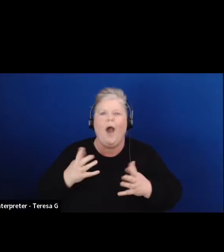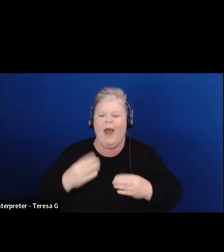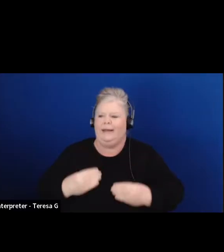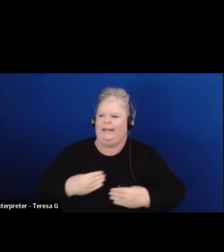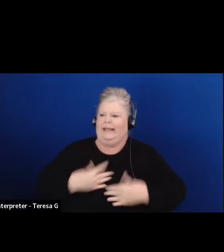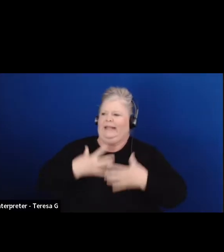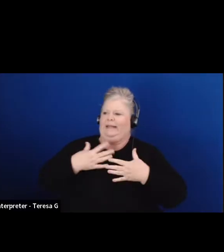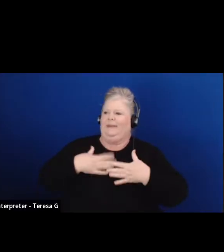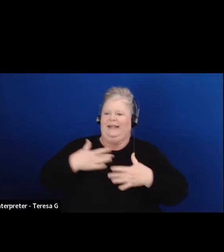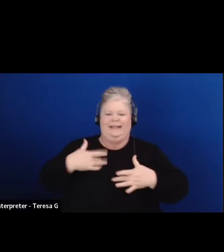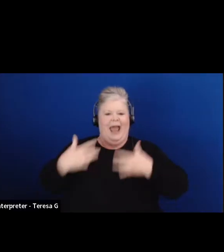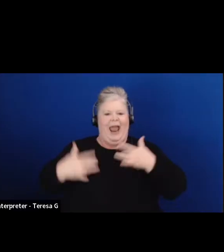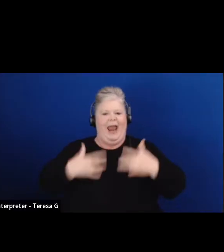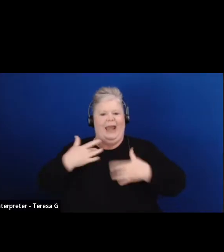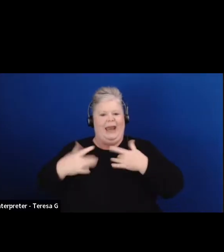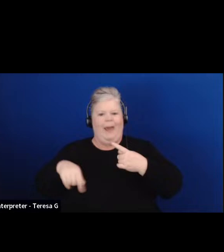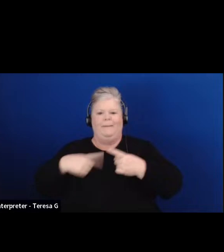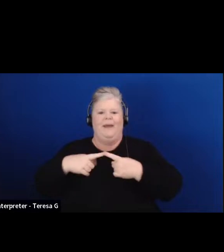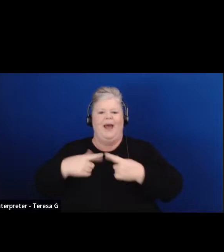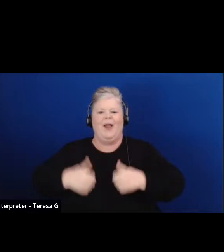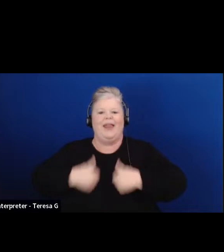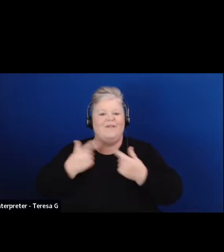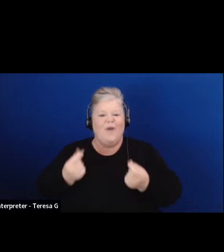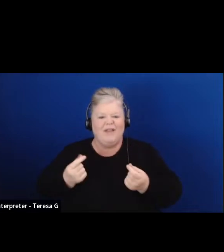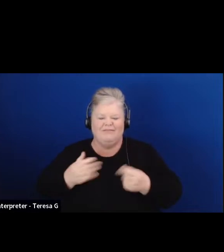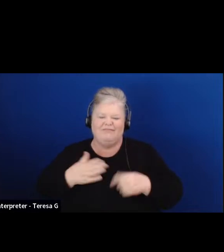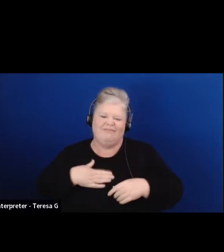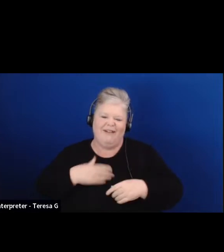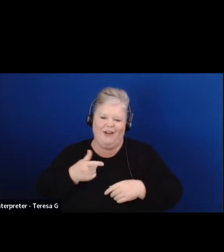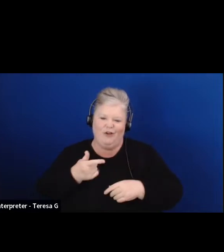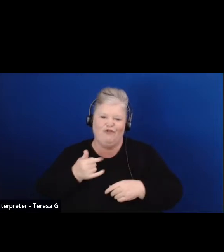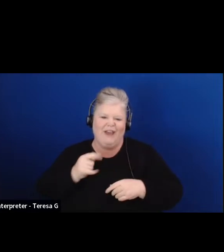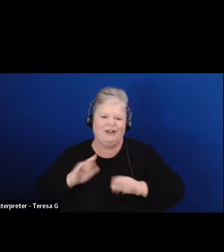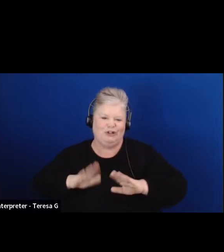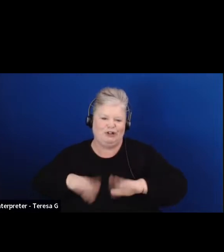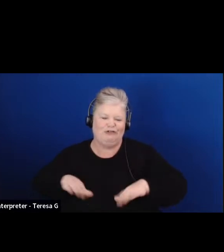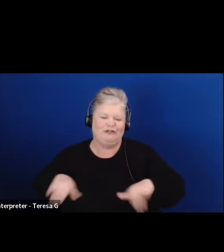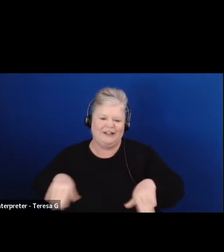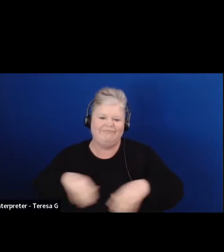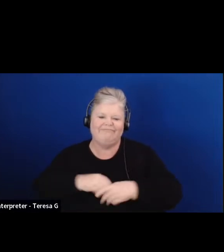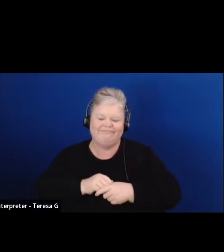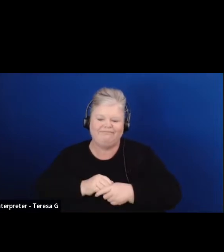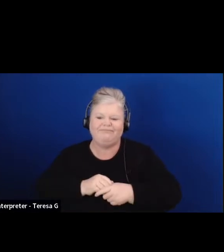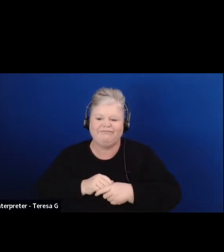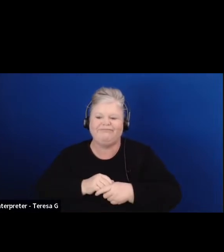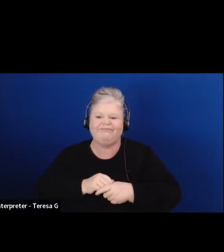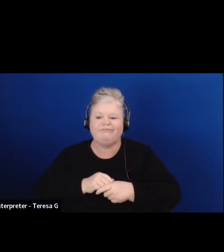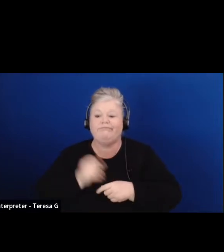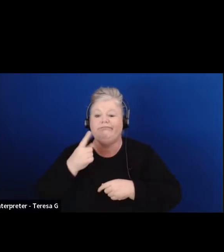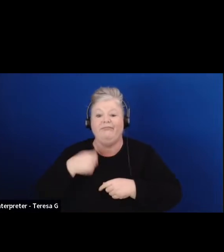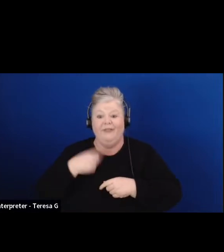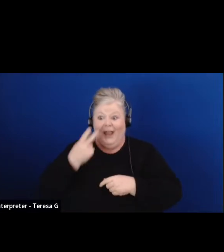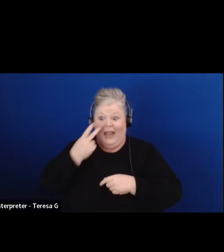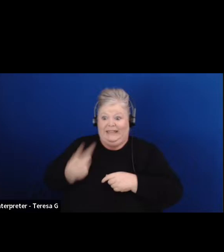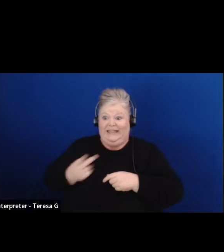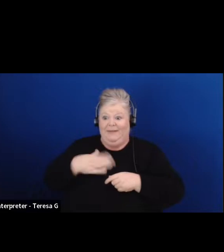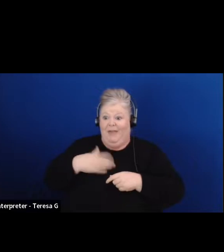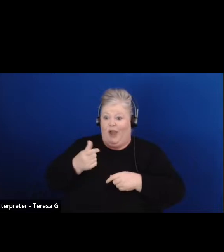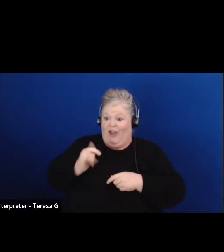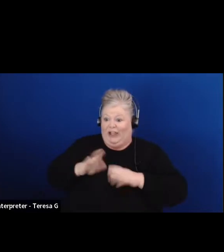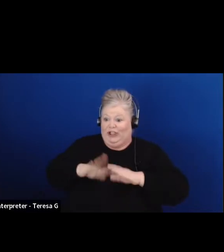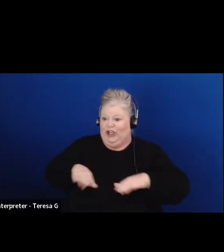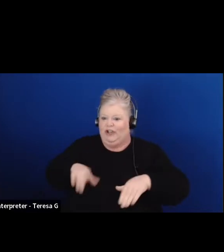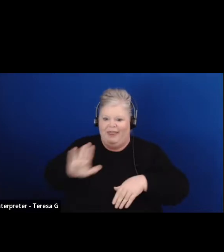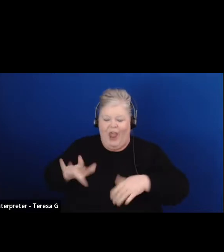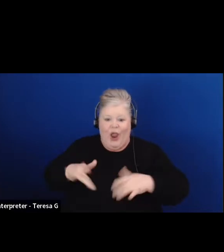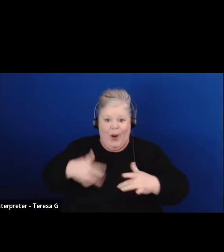about life is my grandchildren, I think. When I see their enthusiasm